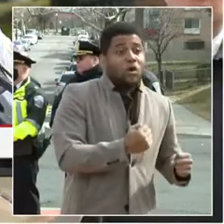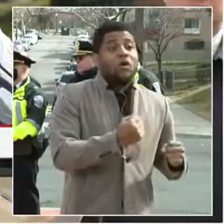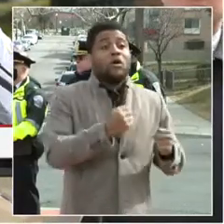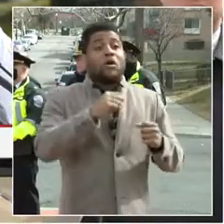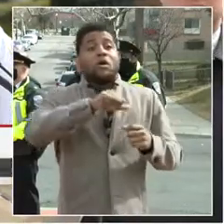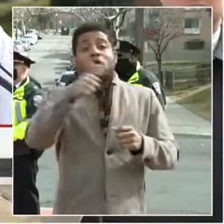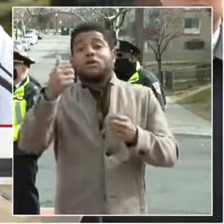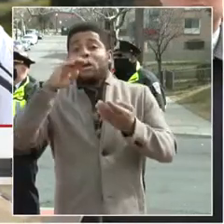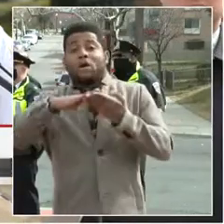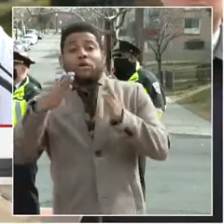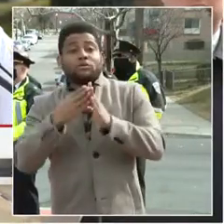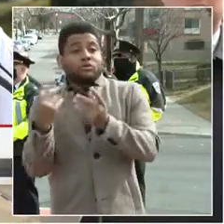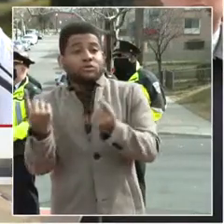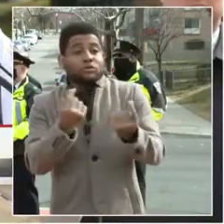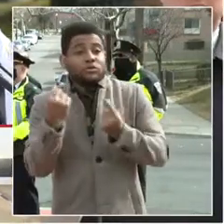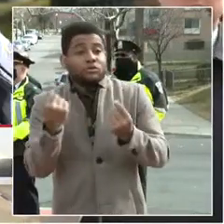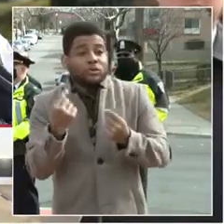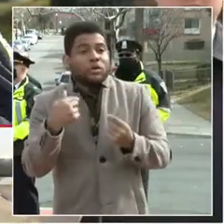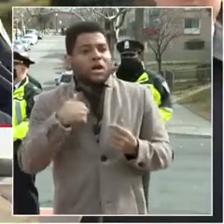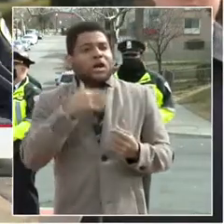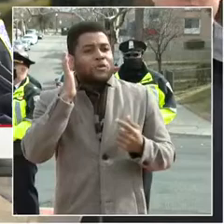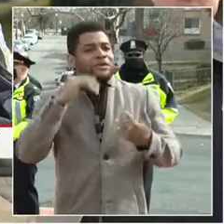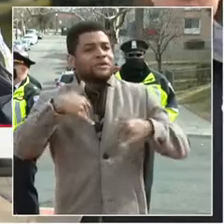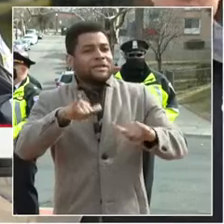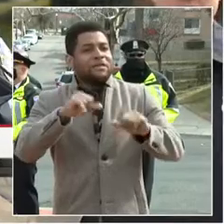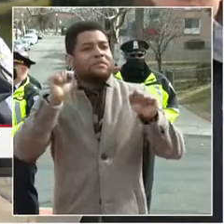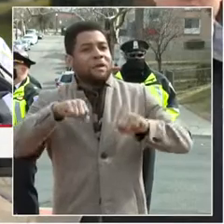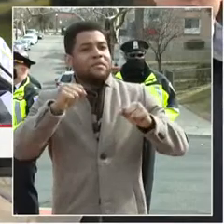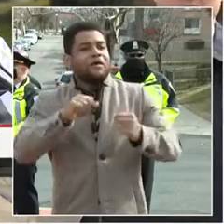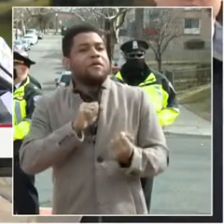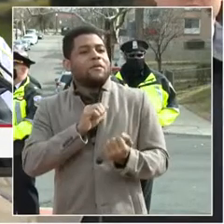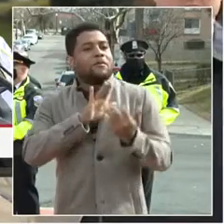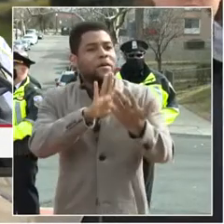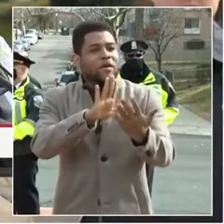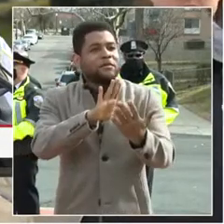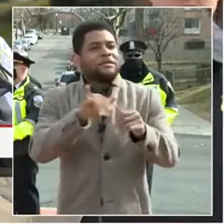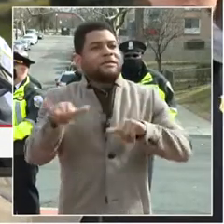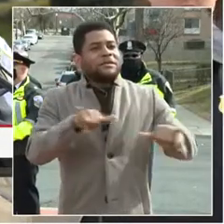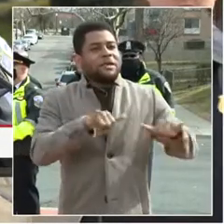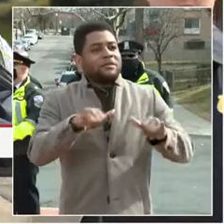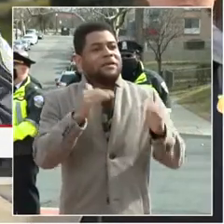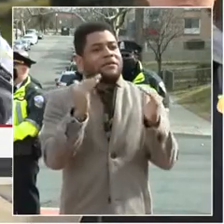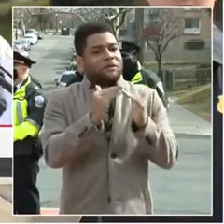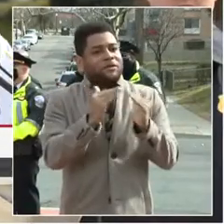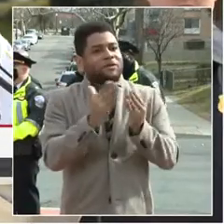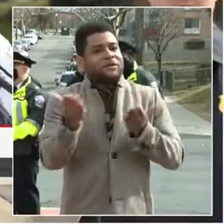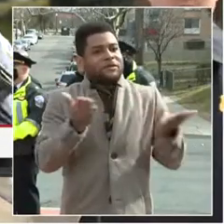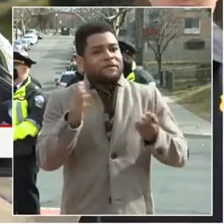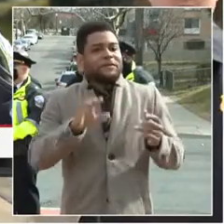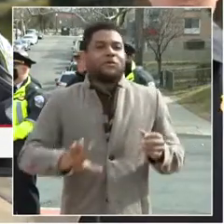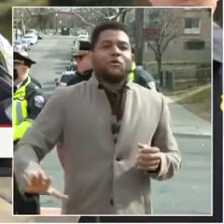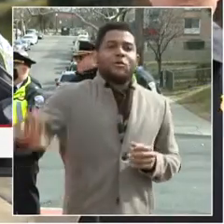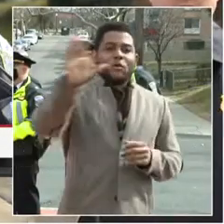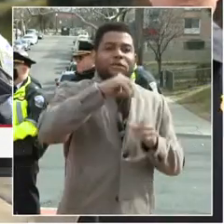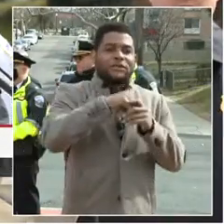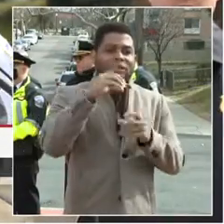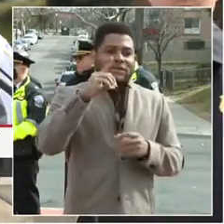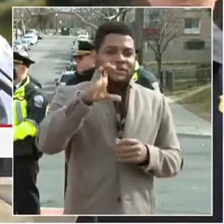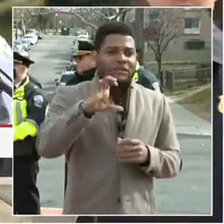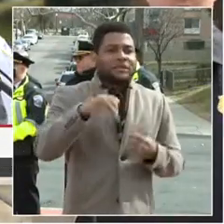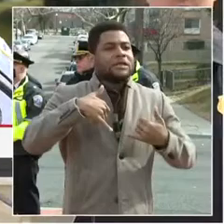have the capacity of providing the same level of great service to communities all throughout the District of Columbia, even with this